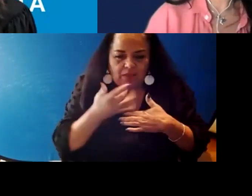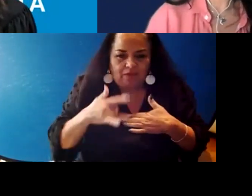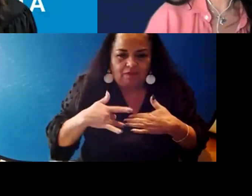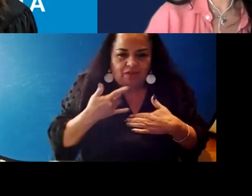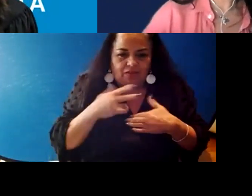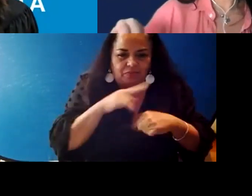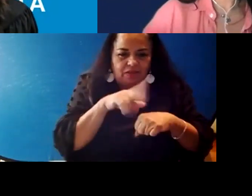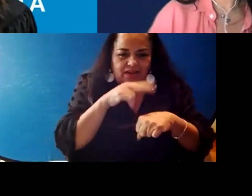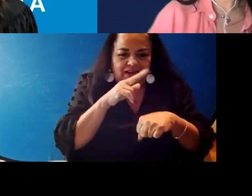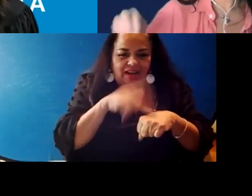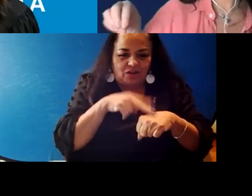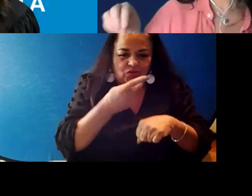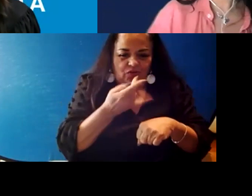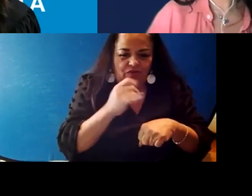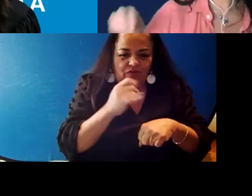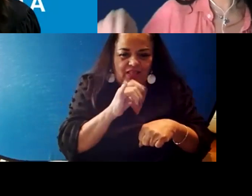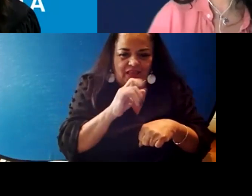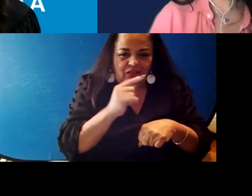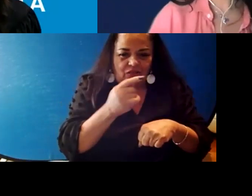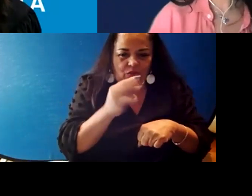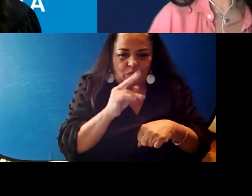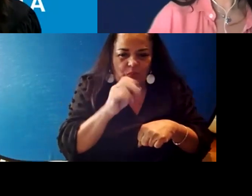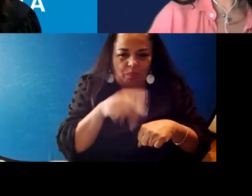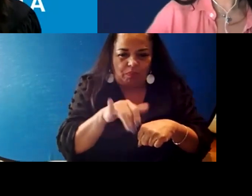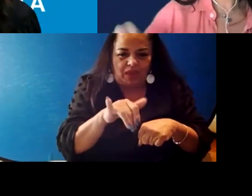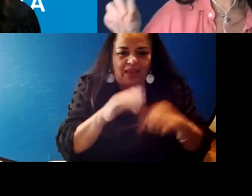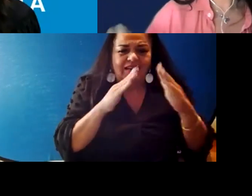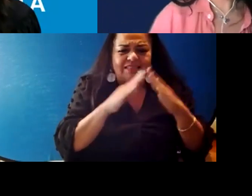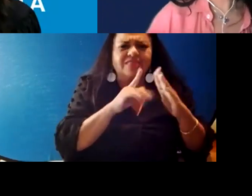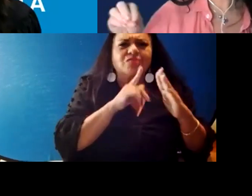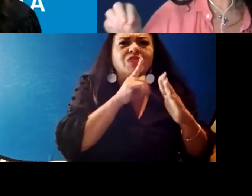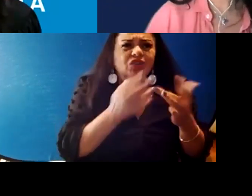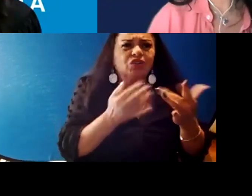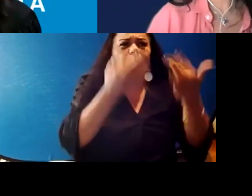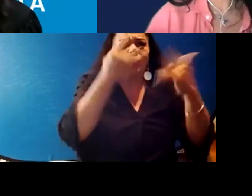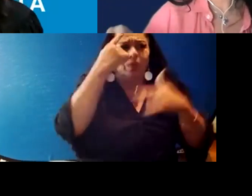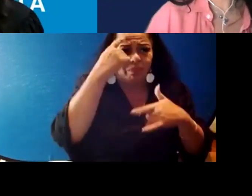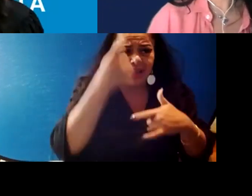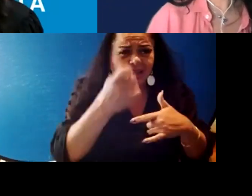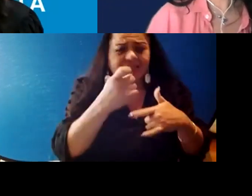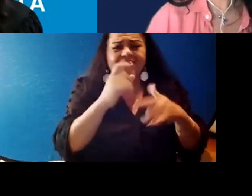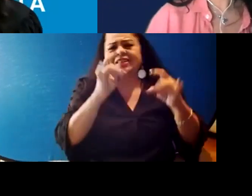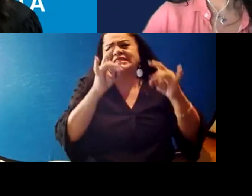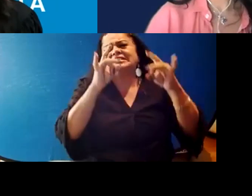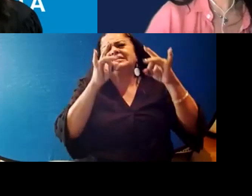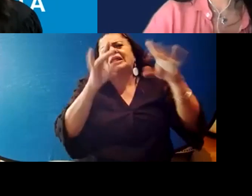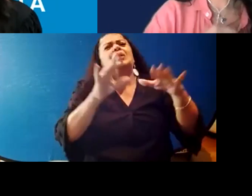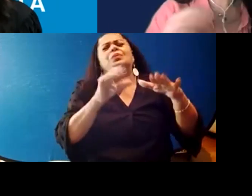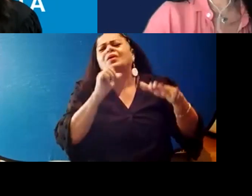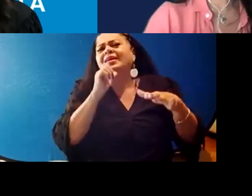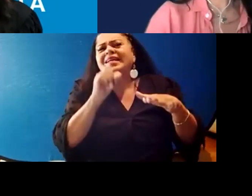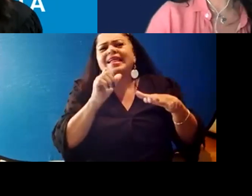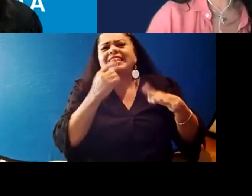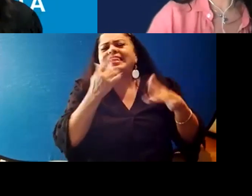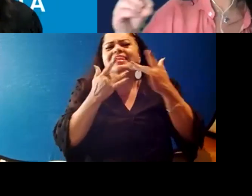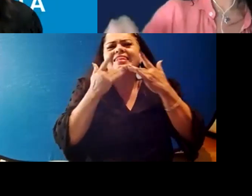national philanthropy in a city that was literally burning because of the chronic disinvestment in community when you're in this